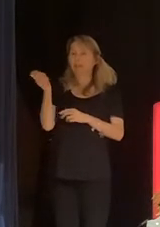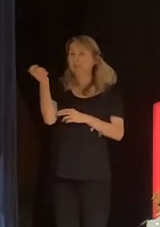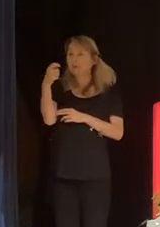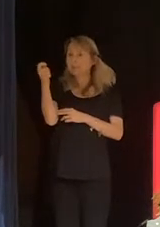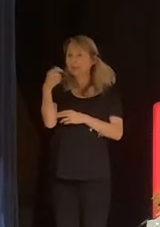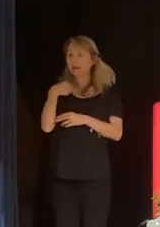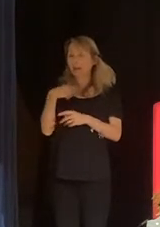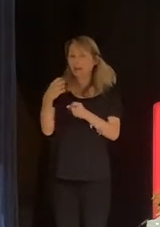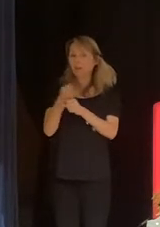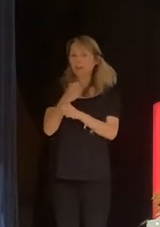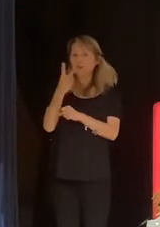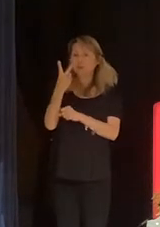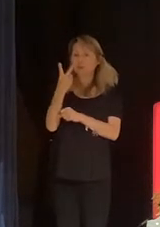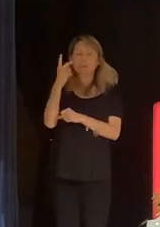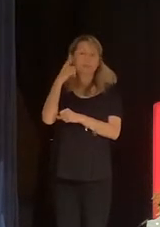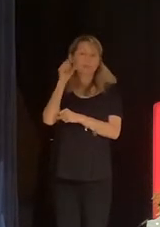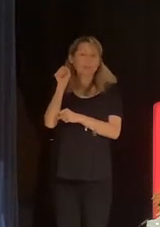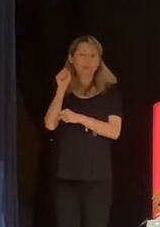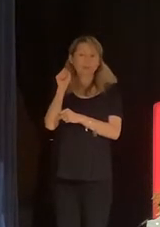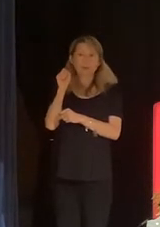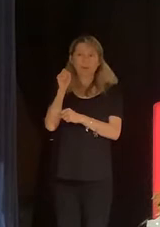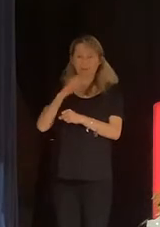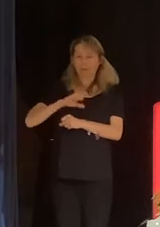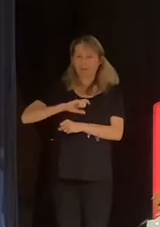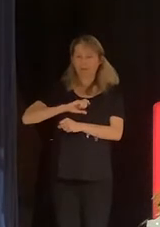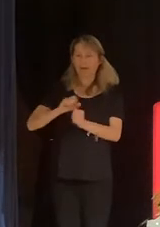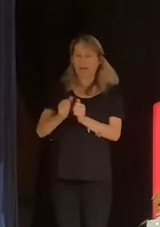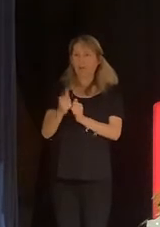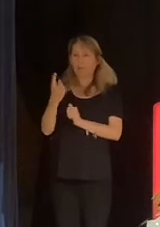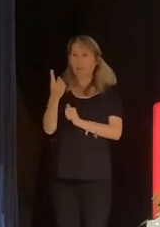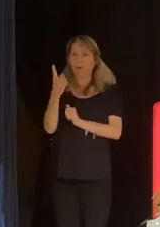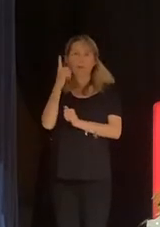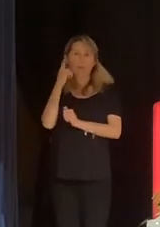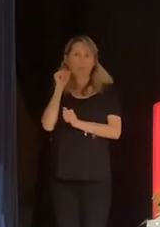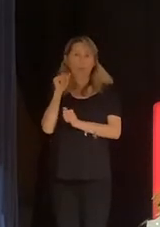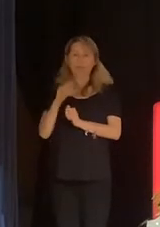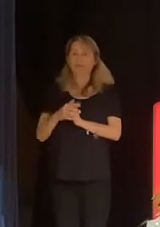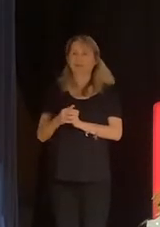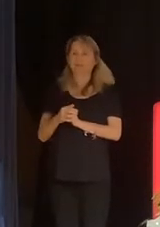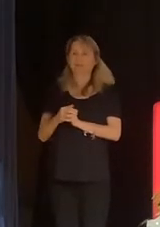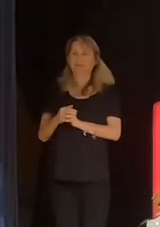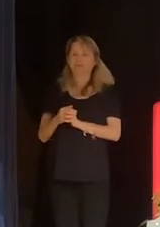I won 2 silver medals and 1 gold.